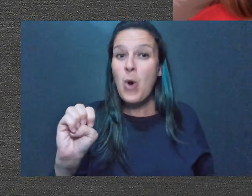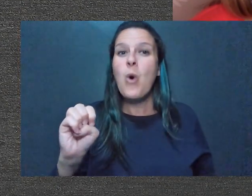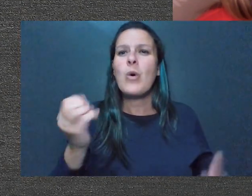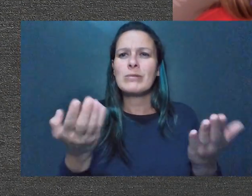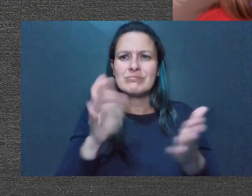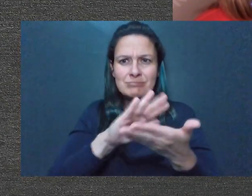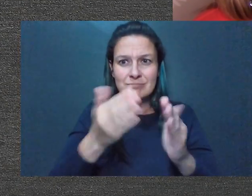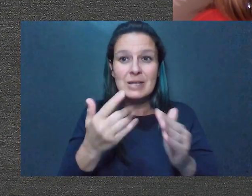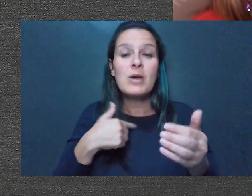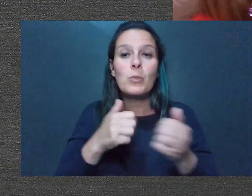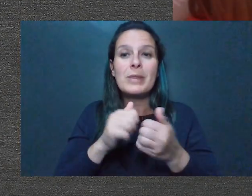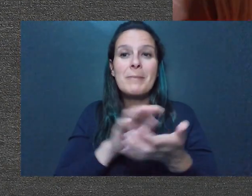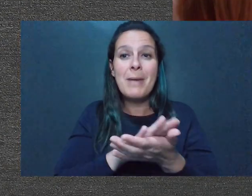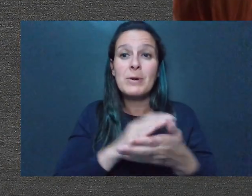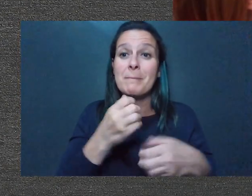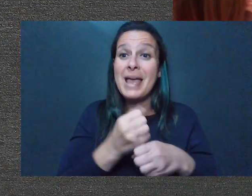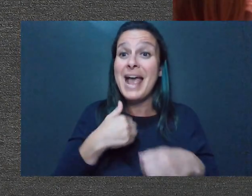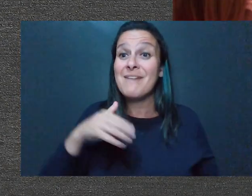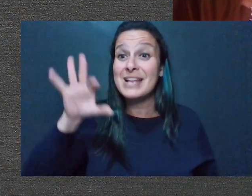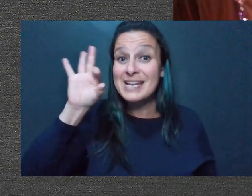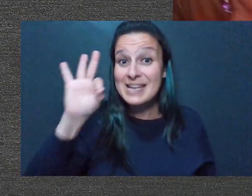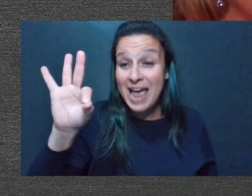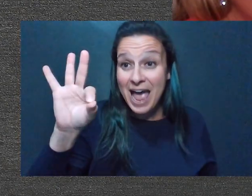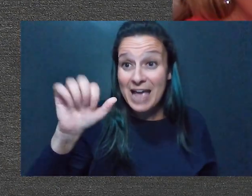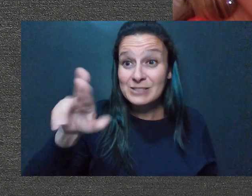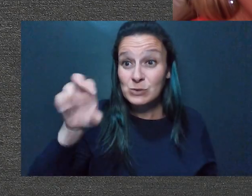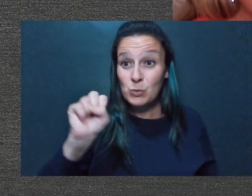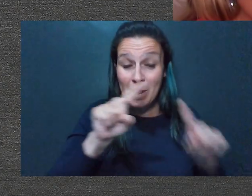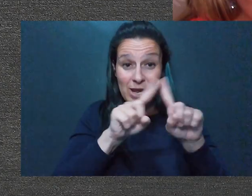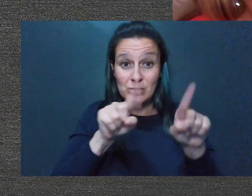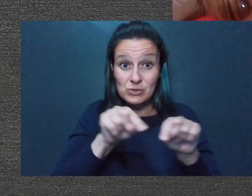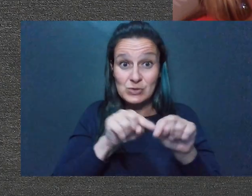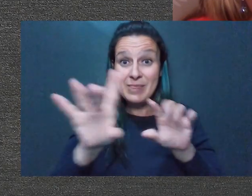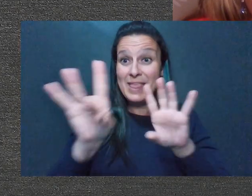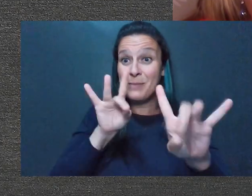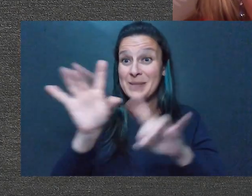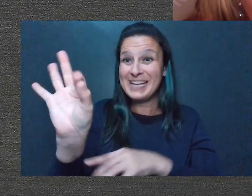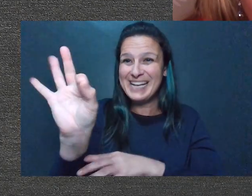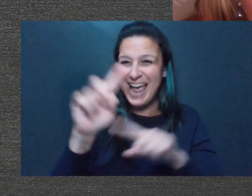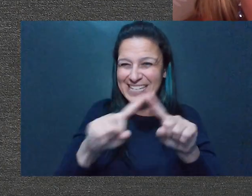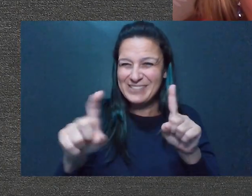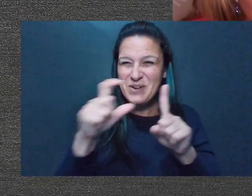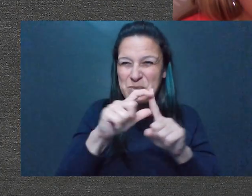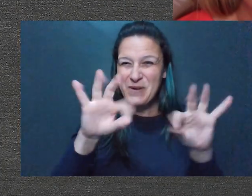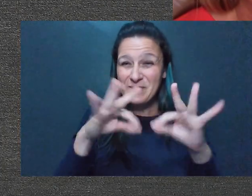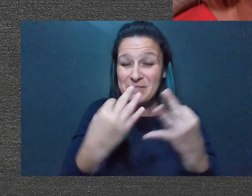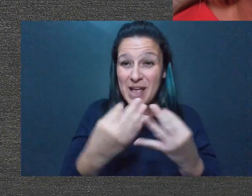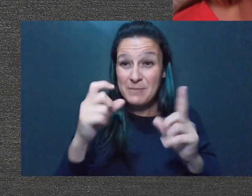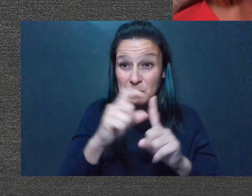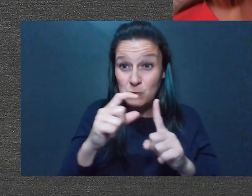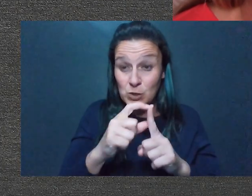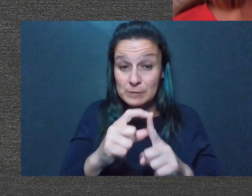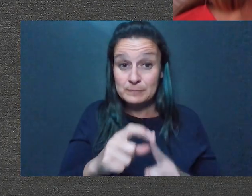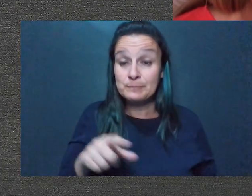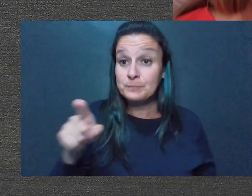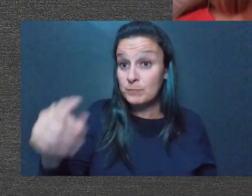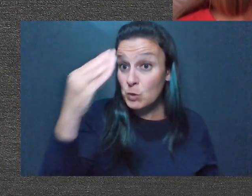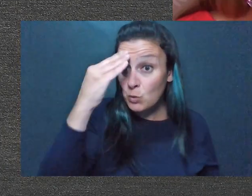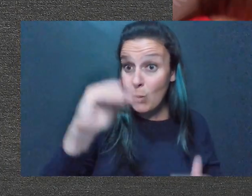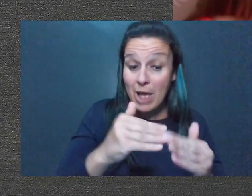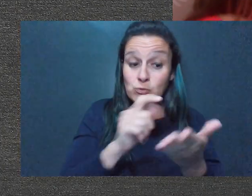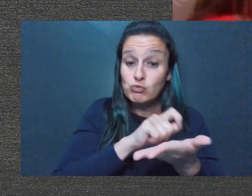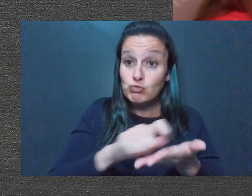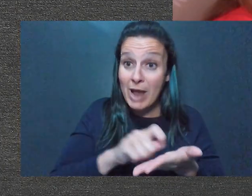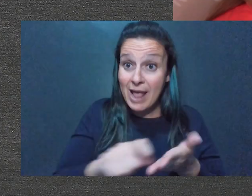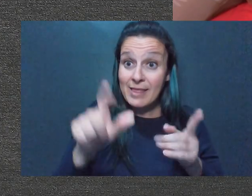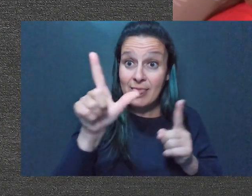9 squares. Then you choose 9 different of your word family words. If you know how to write your letters and your